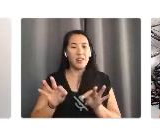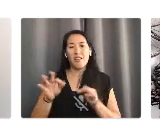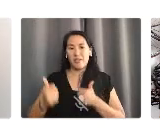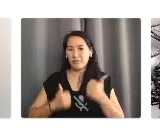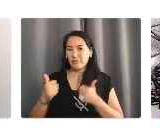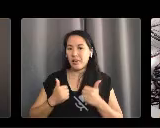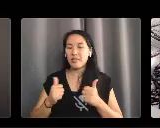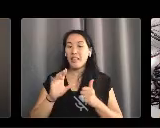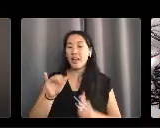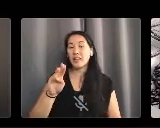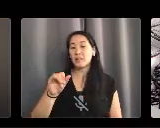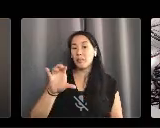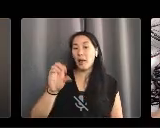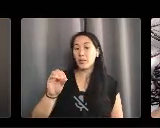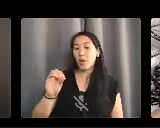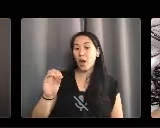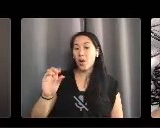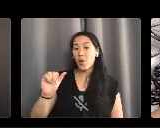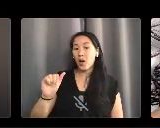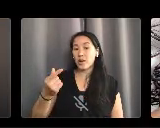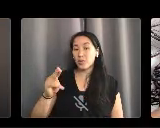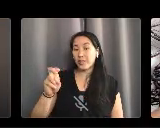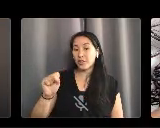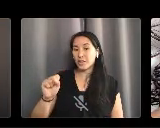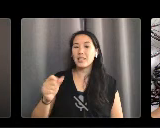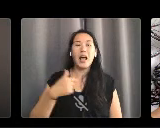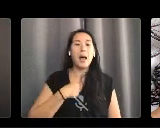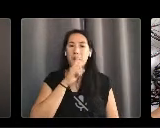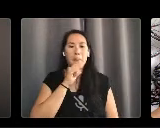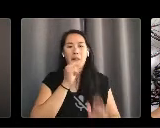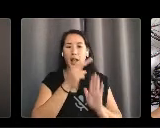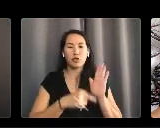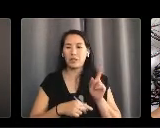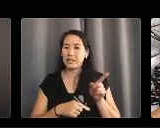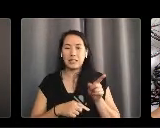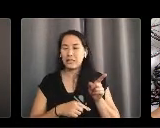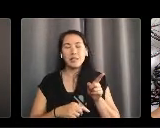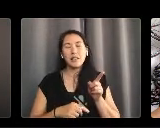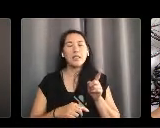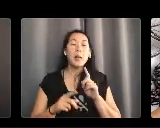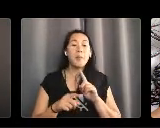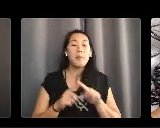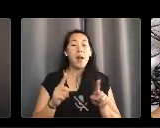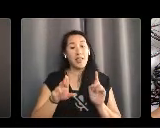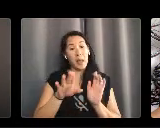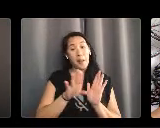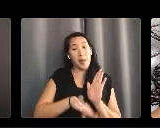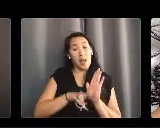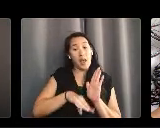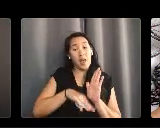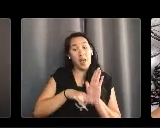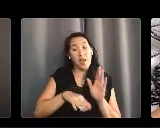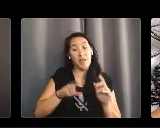be microaggression. Now, I'm not going to spend time reading the slide to you, but I do want to focus on this bottom area here in